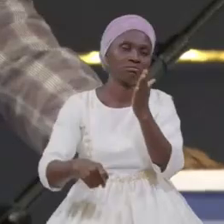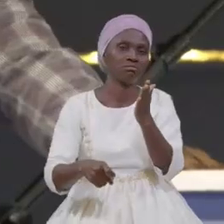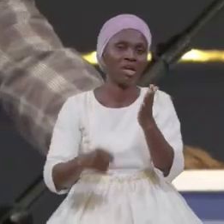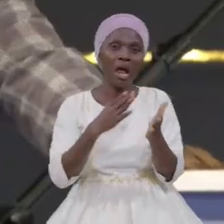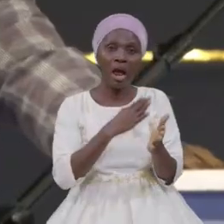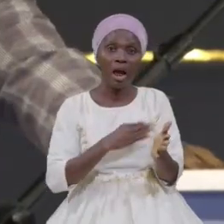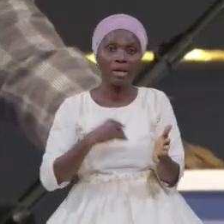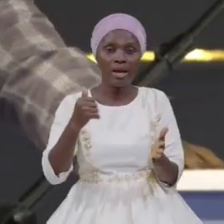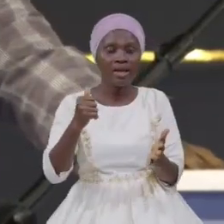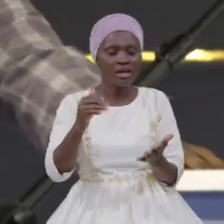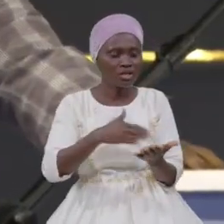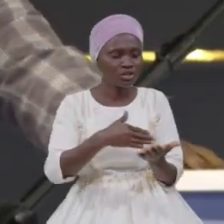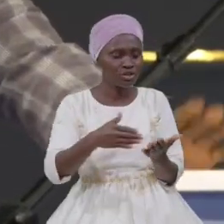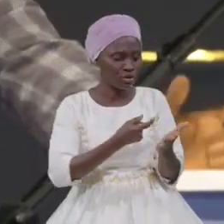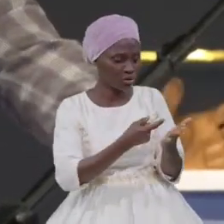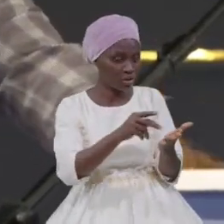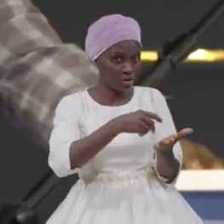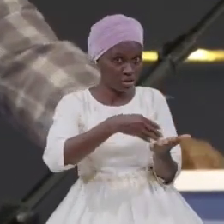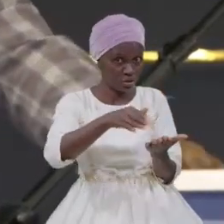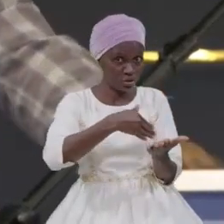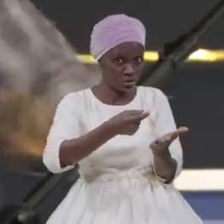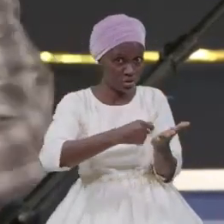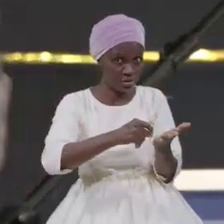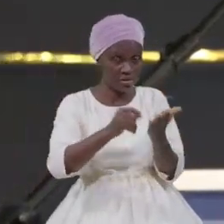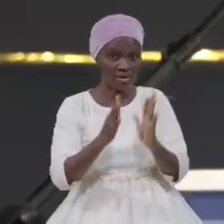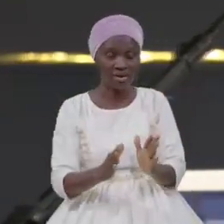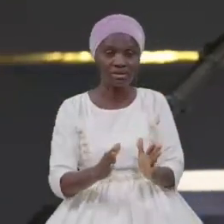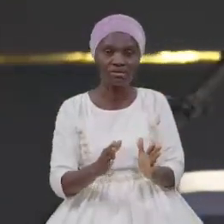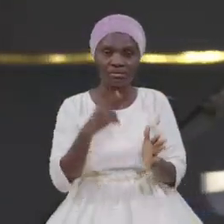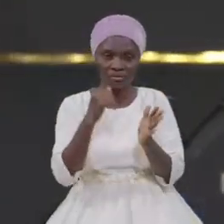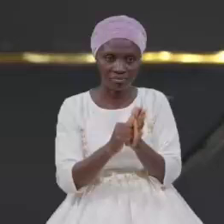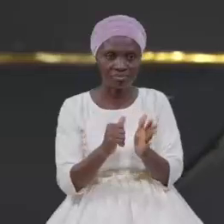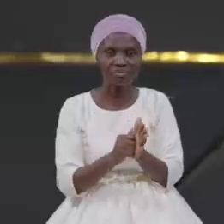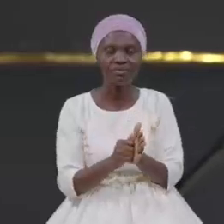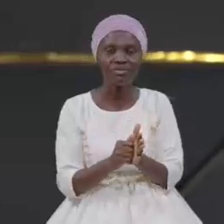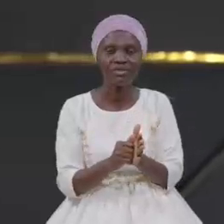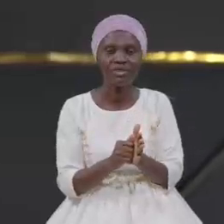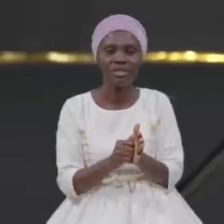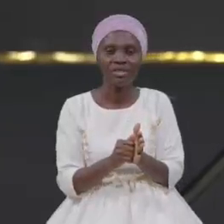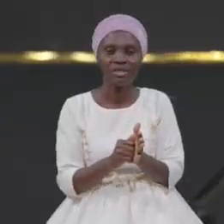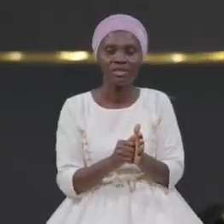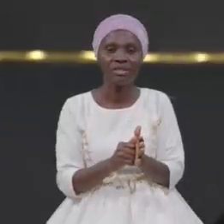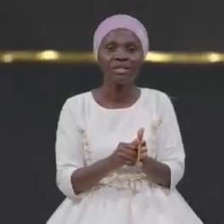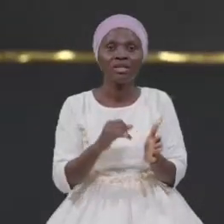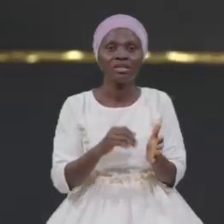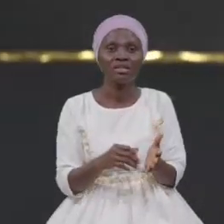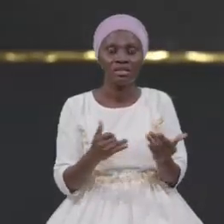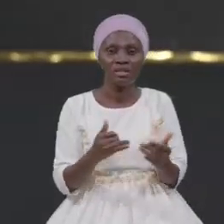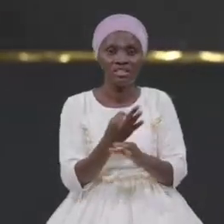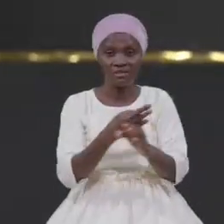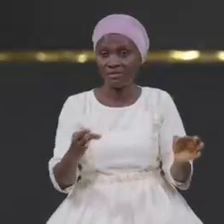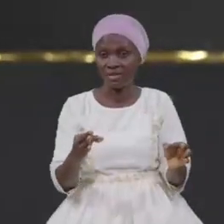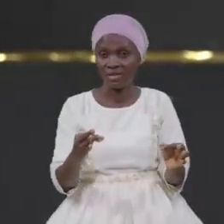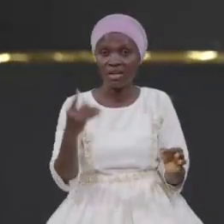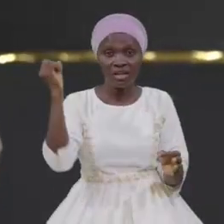Jesus paid it all. Don't have any other thing to pay. That's why it says it's free. The grace of God,